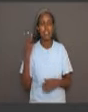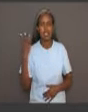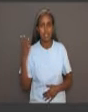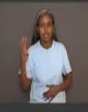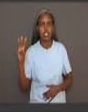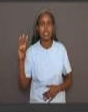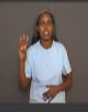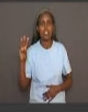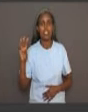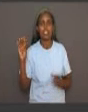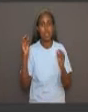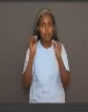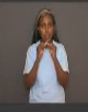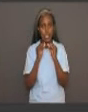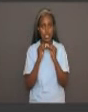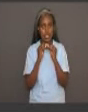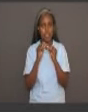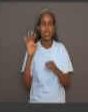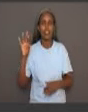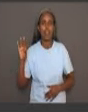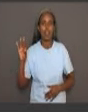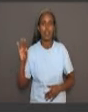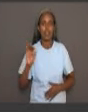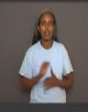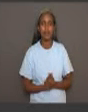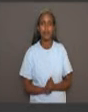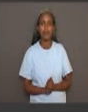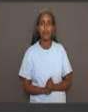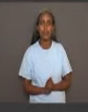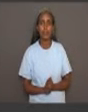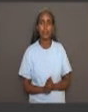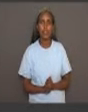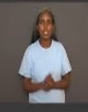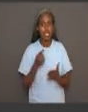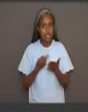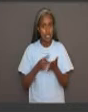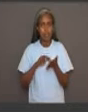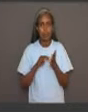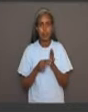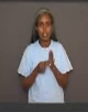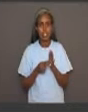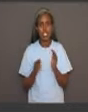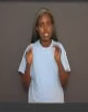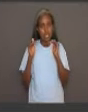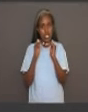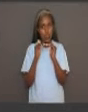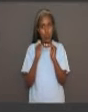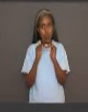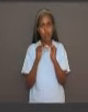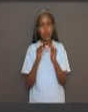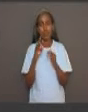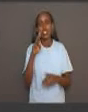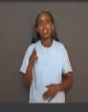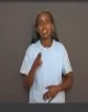25 plus 16 plus 9. That